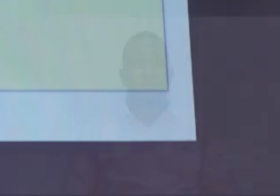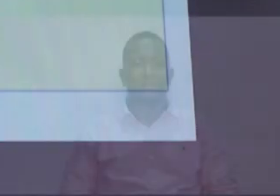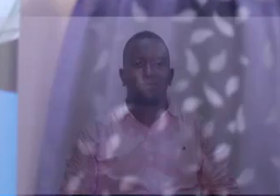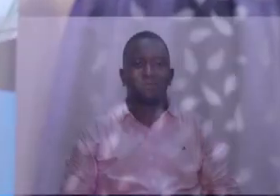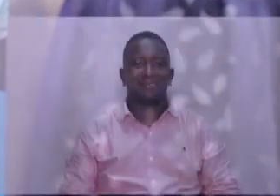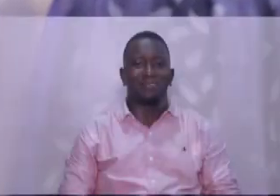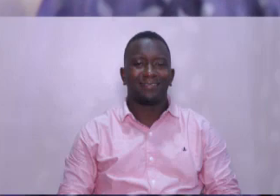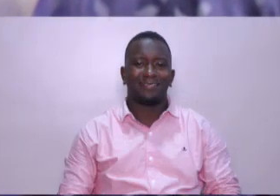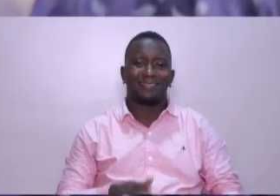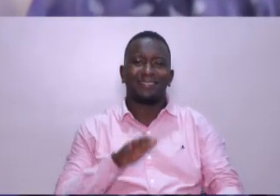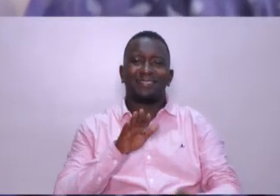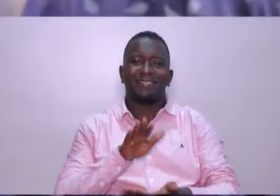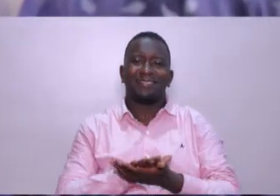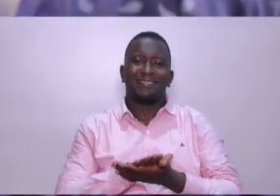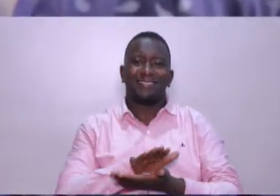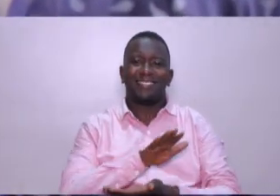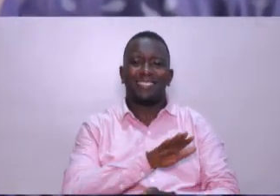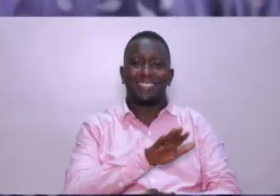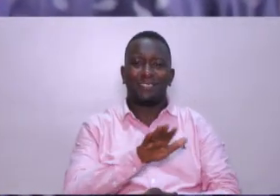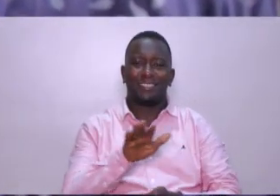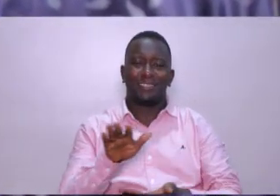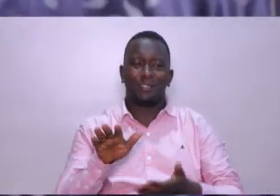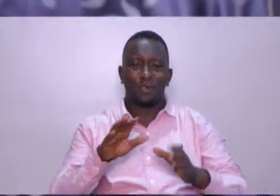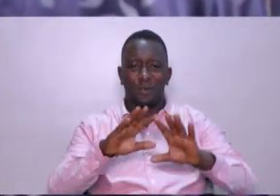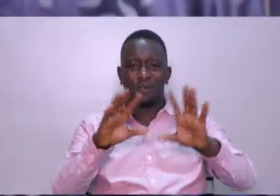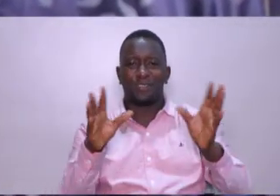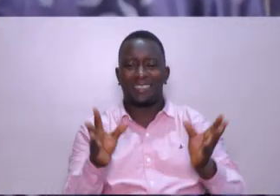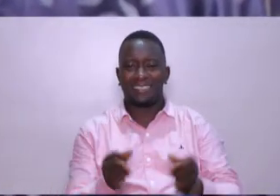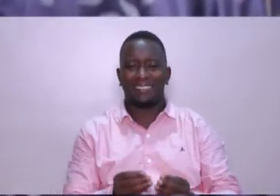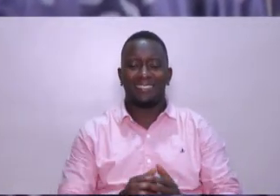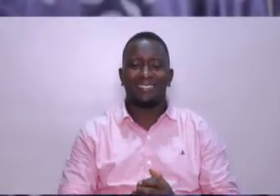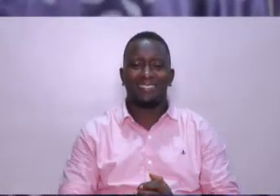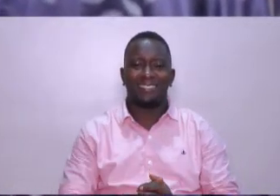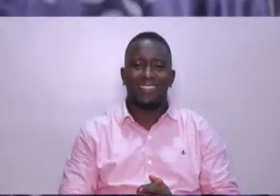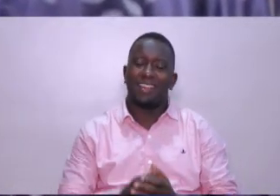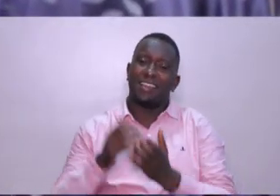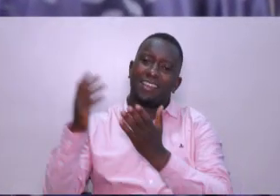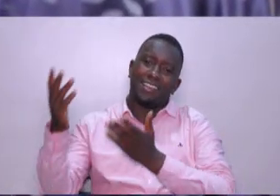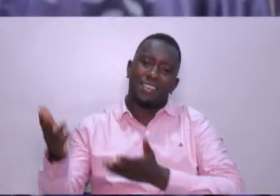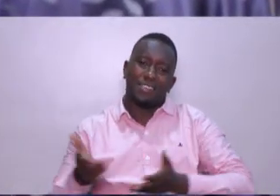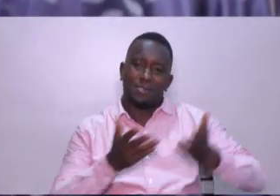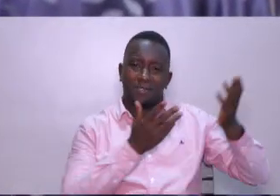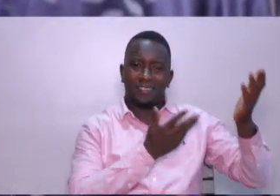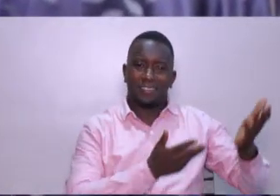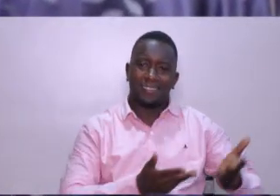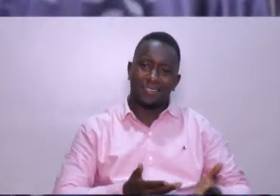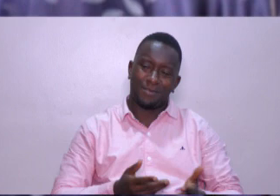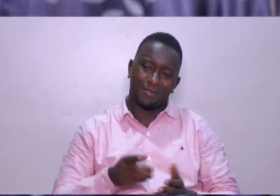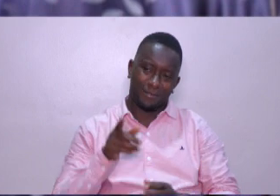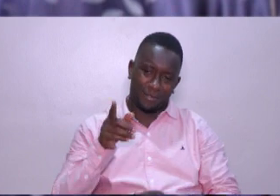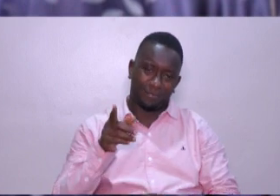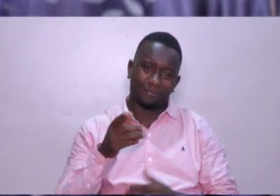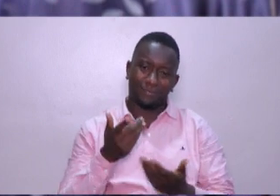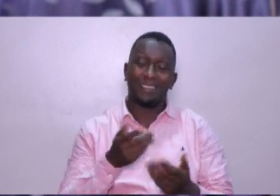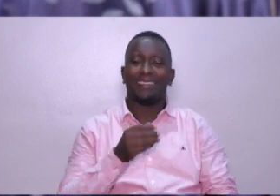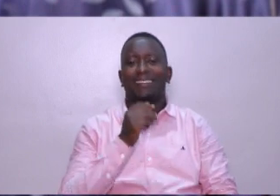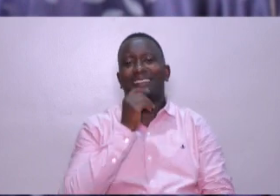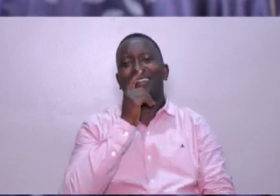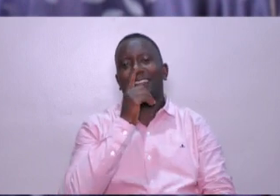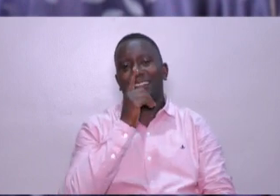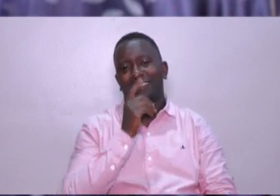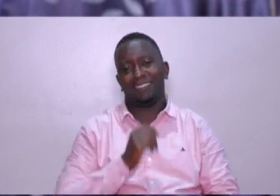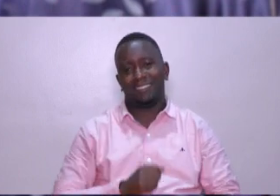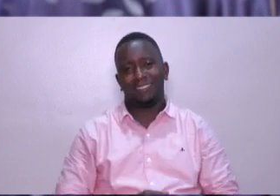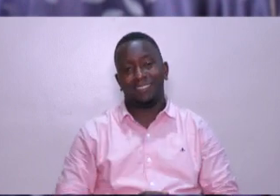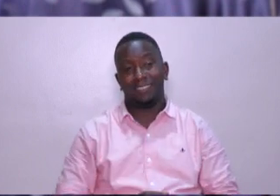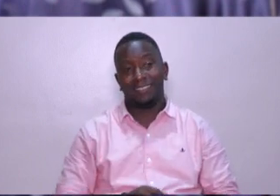Okay, good afternoon to all of us, and welcome back from that powerful lunch and